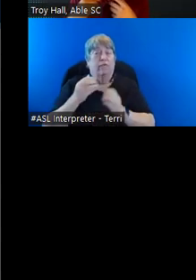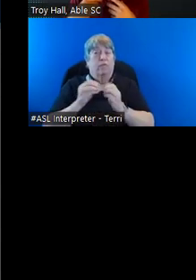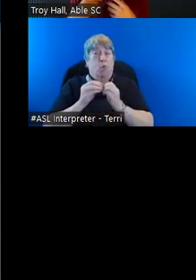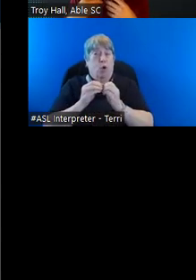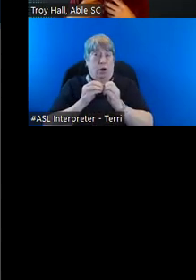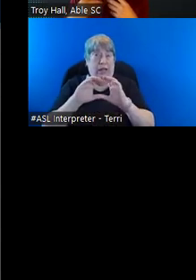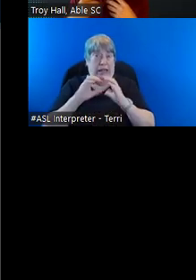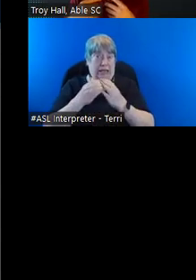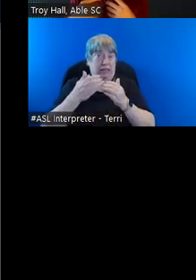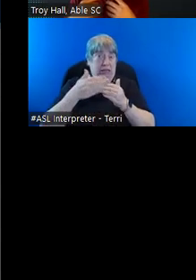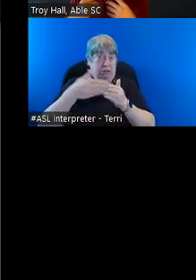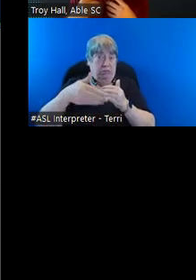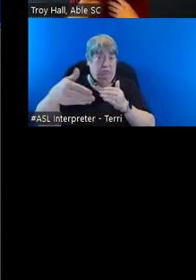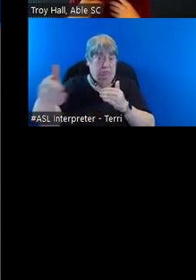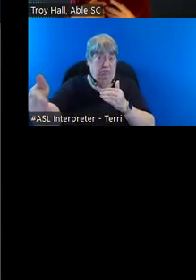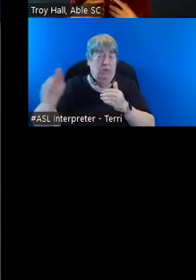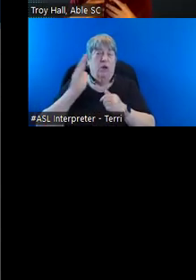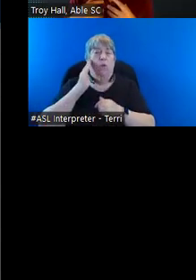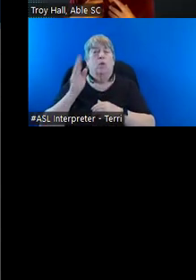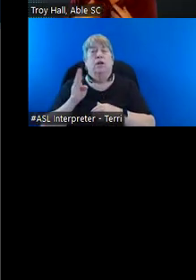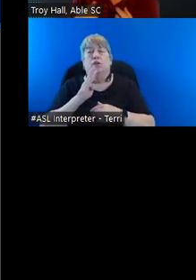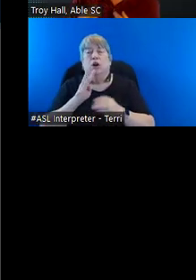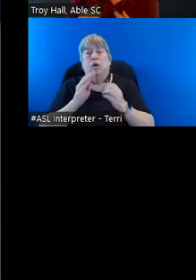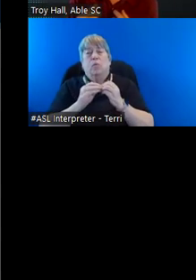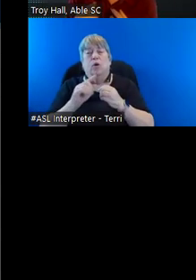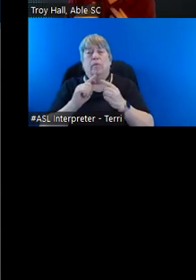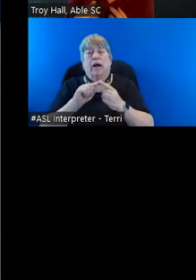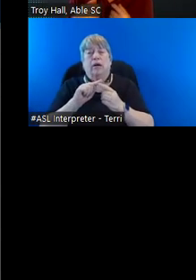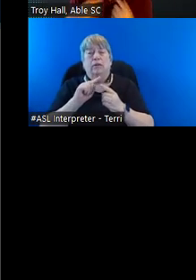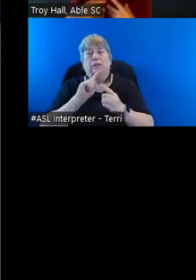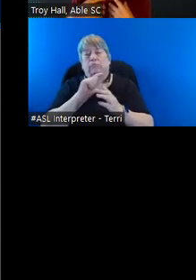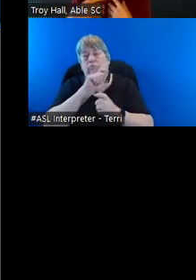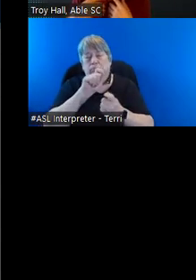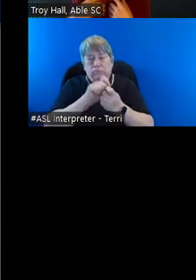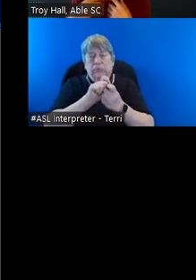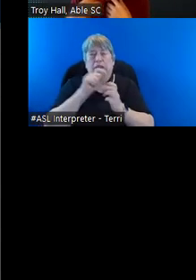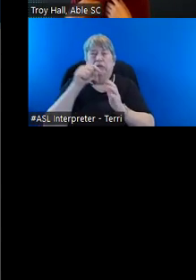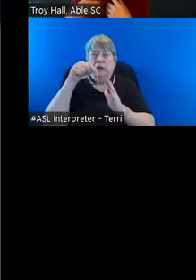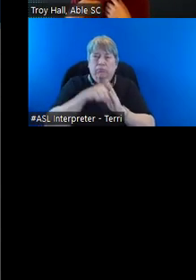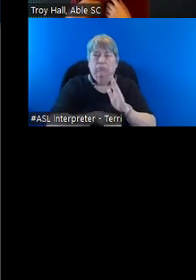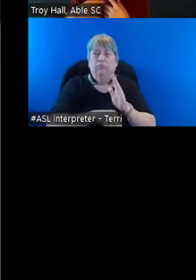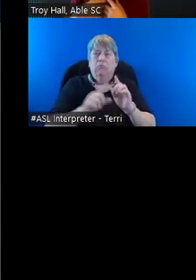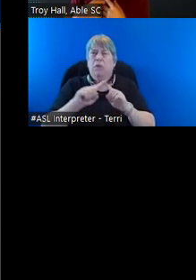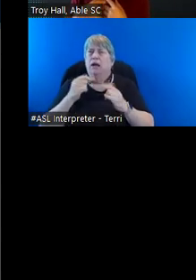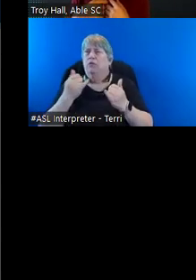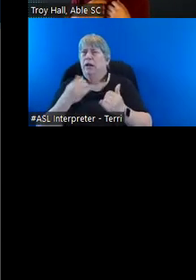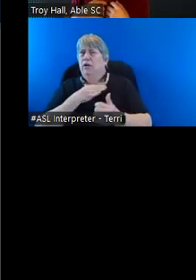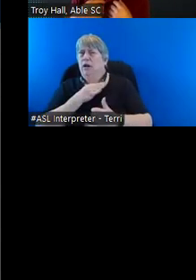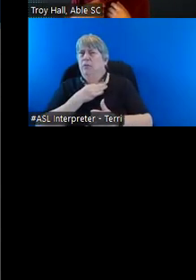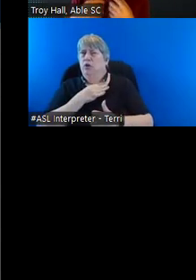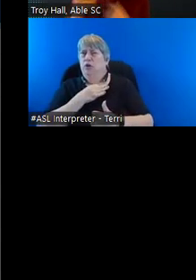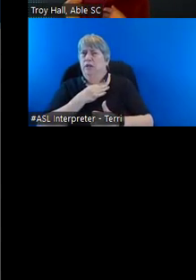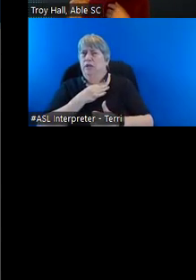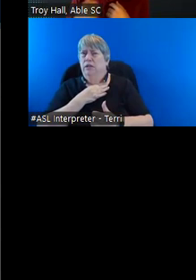more sessions in this where we're going to be talking a little bit more about the nuts and bolts. But I'm curious, especially to inform